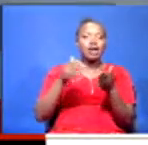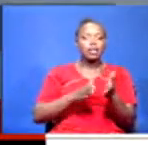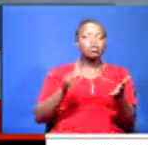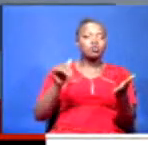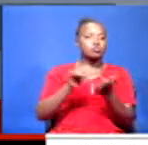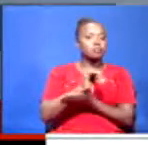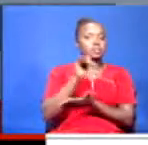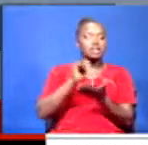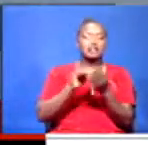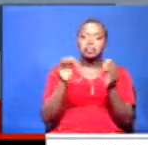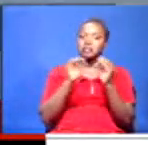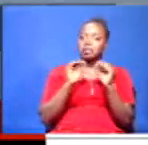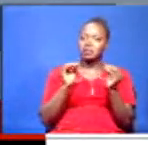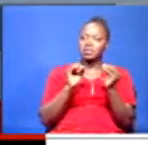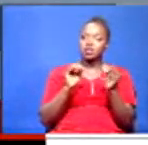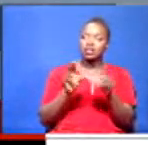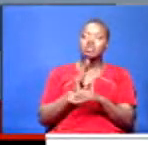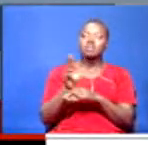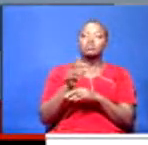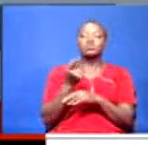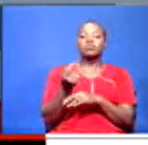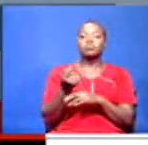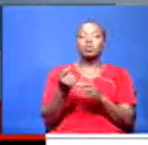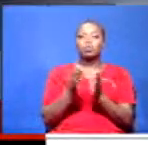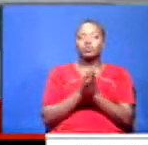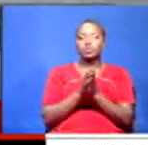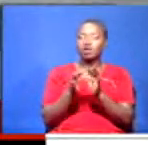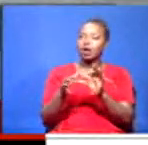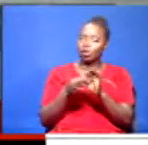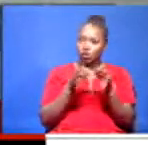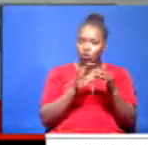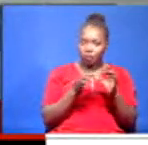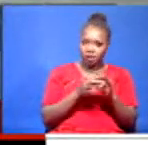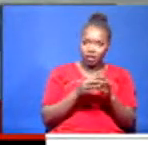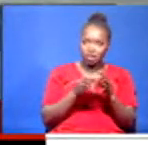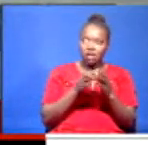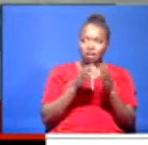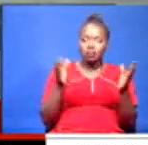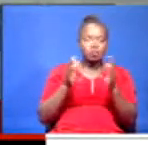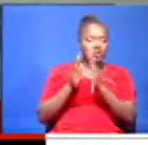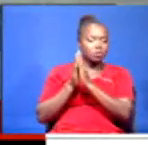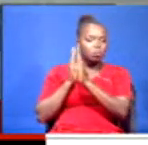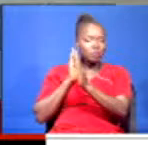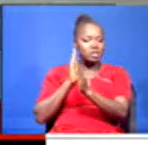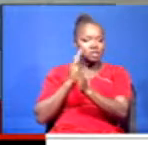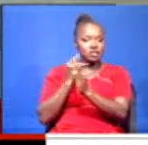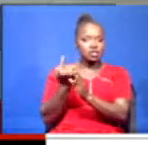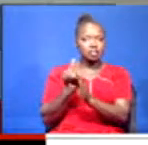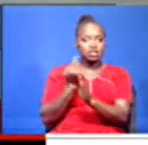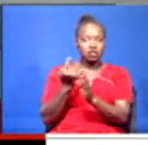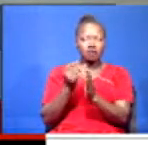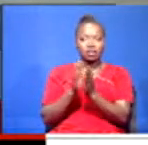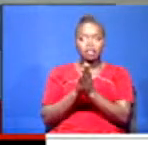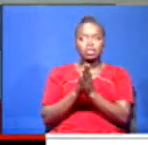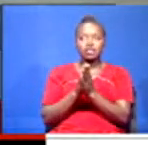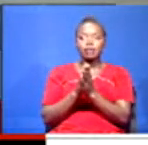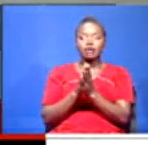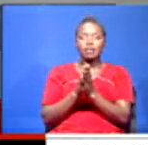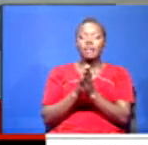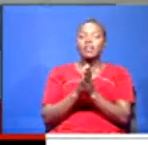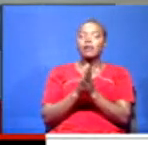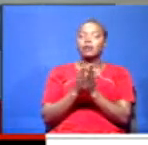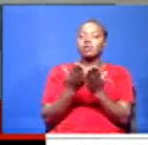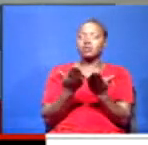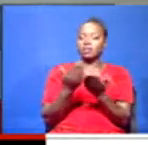imported. Used minibuses common with corporates, large buses, single articulated and bi-articulated buses,